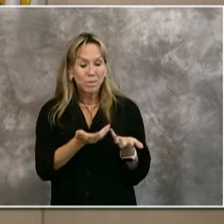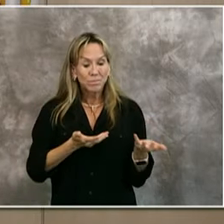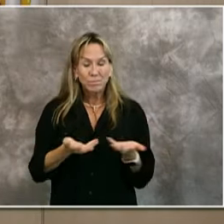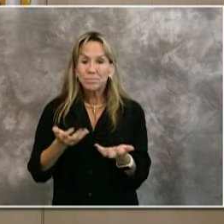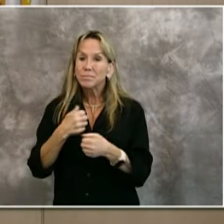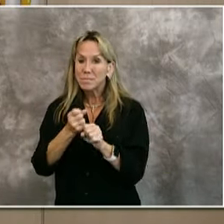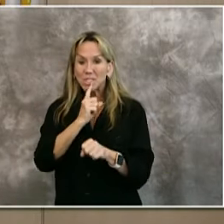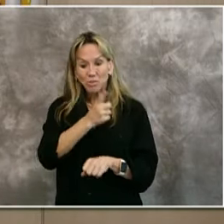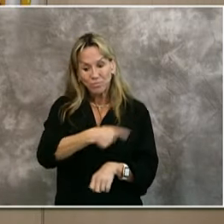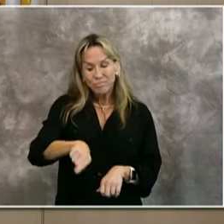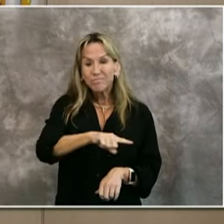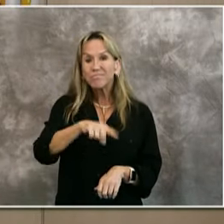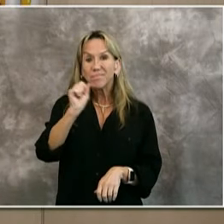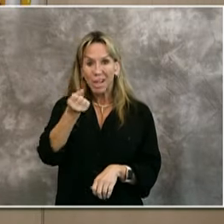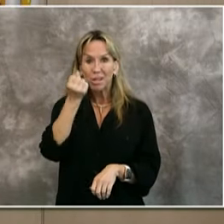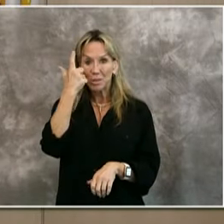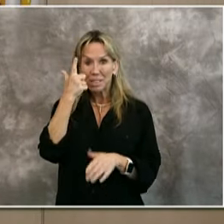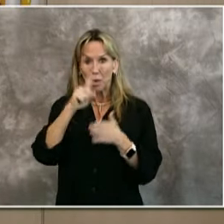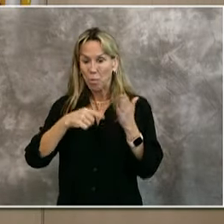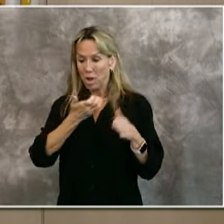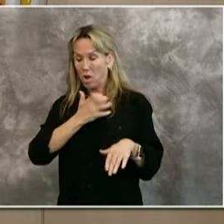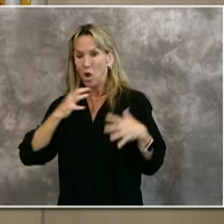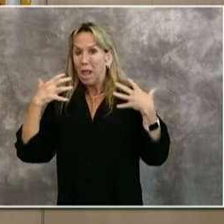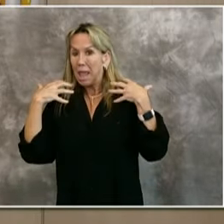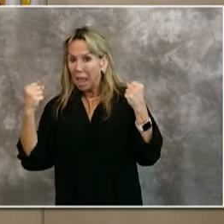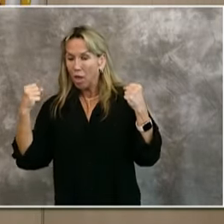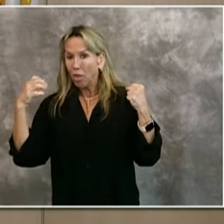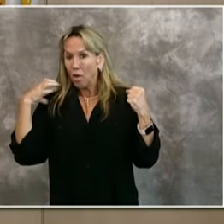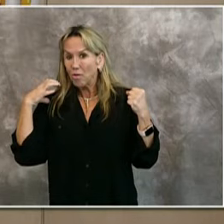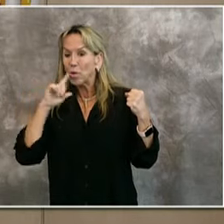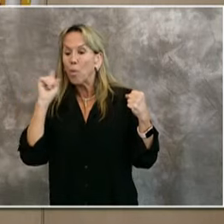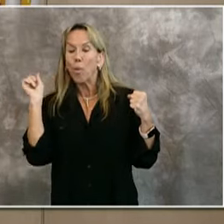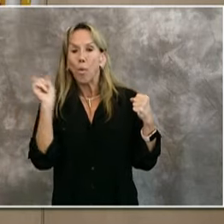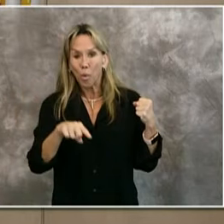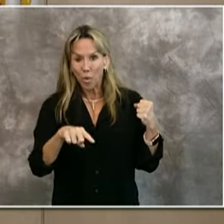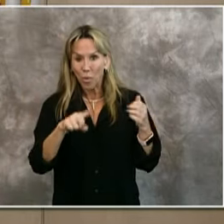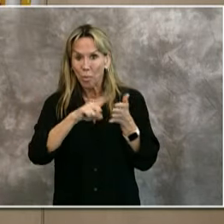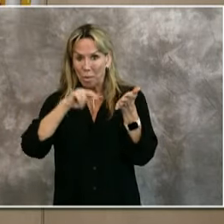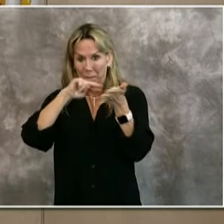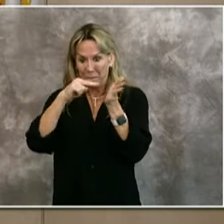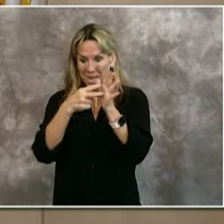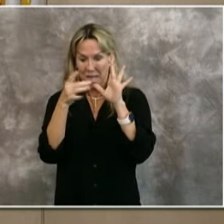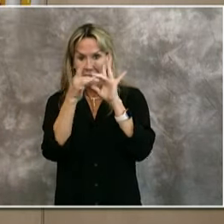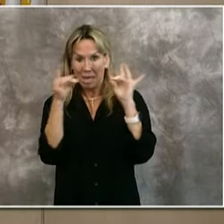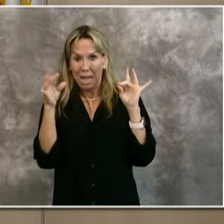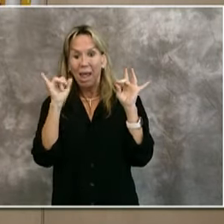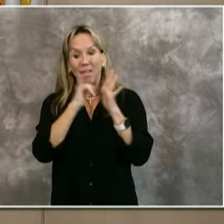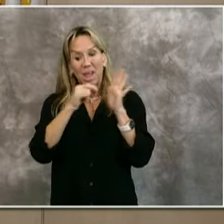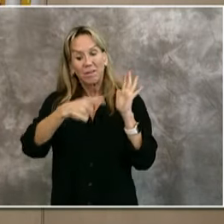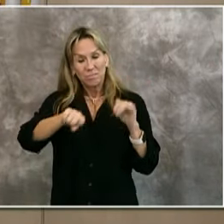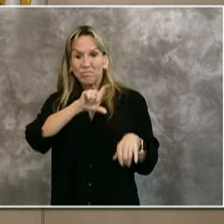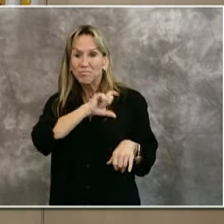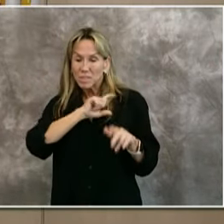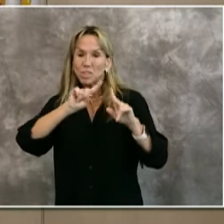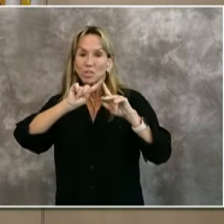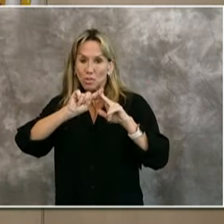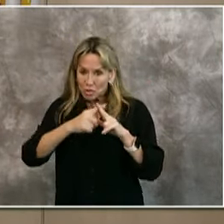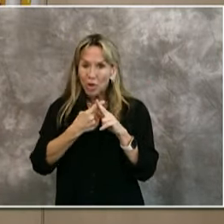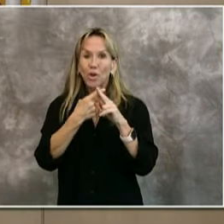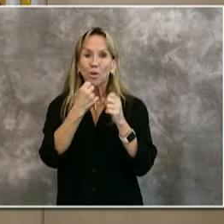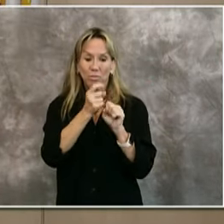they understand what the health officer's order states and that they reinforce the